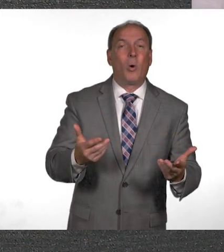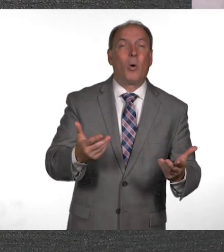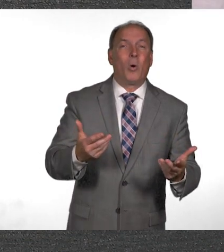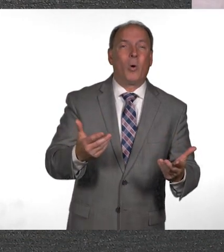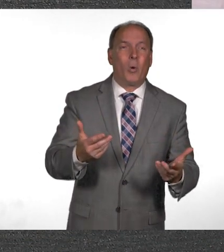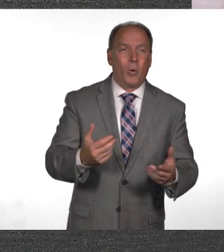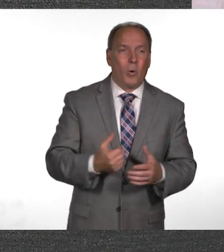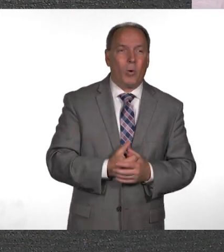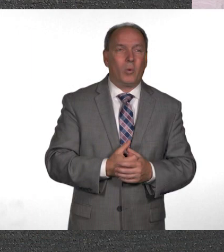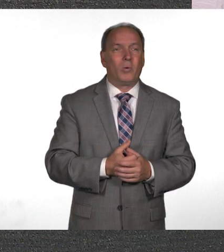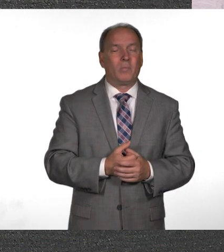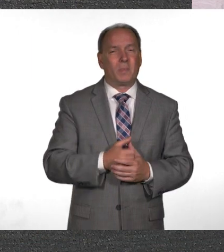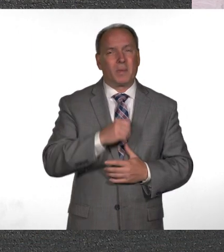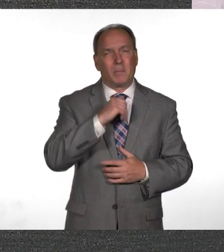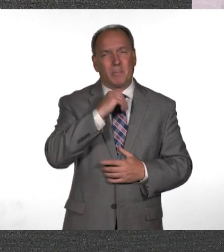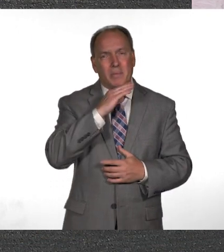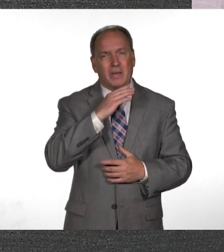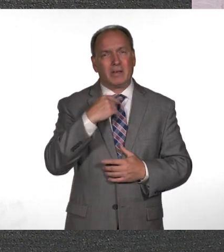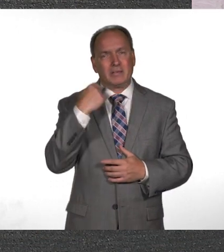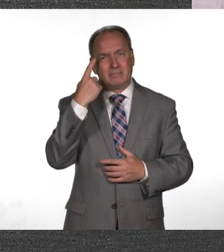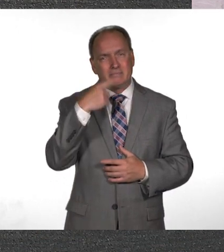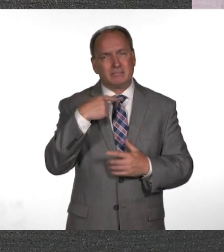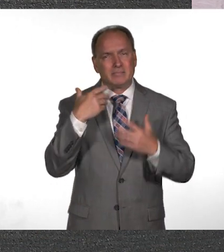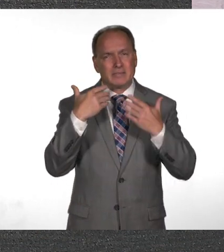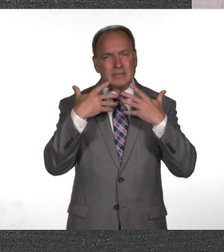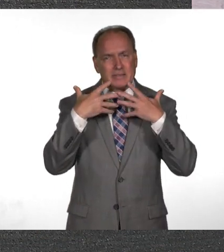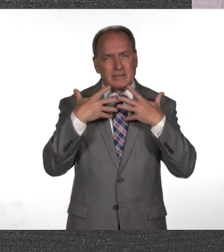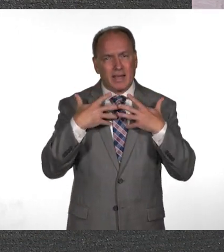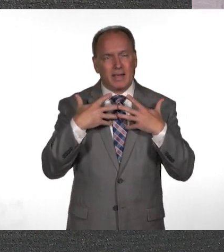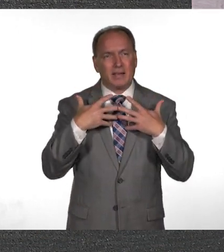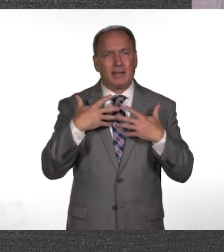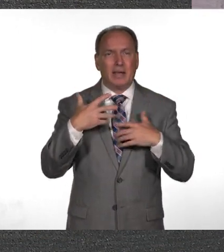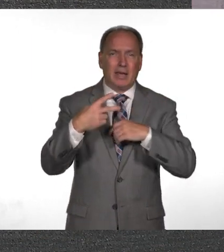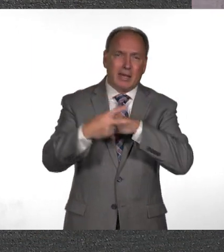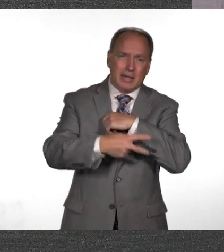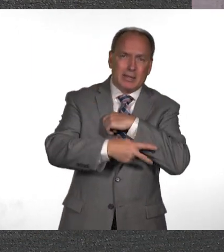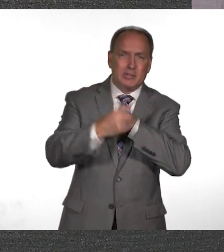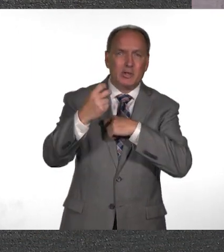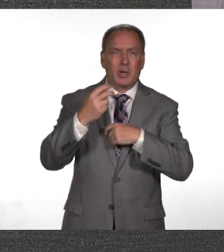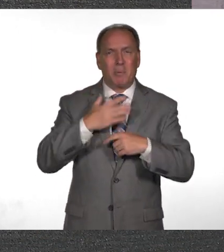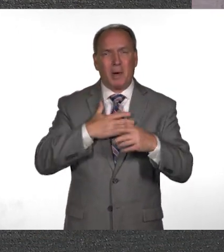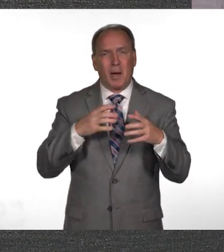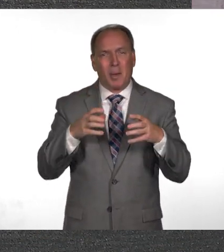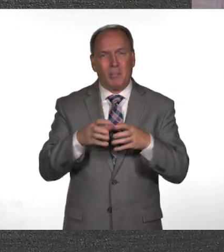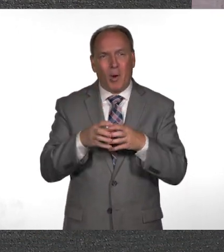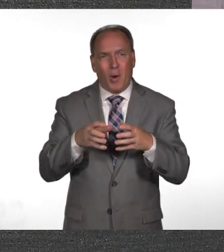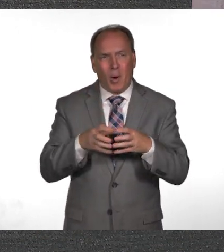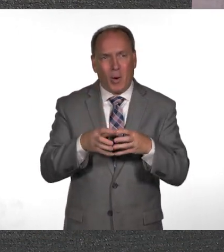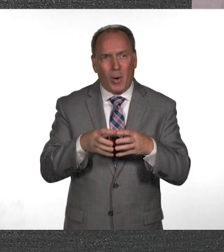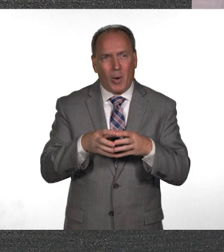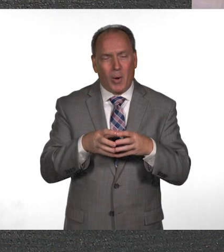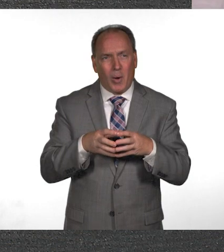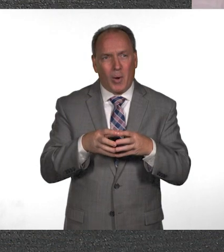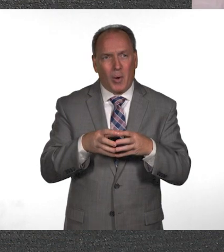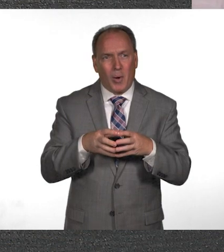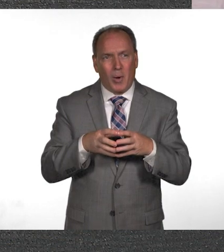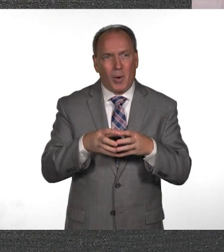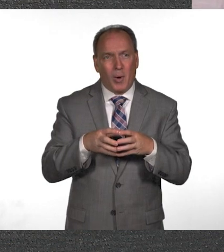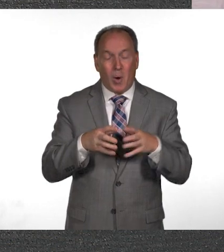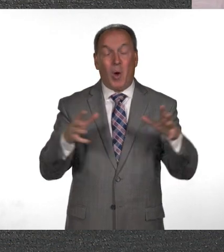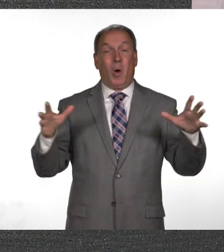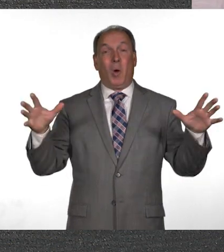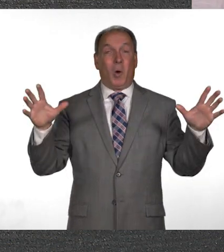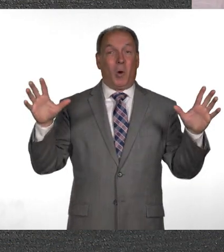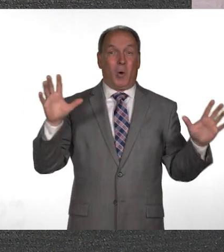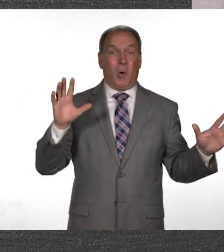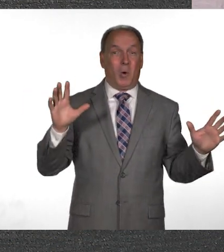Oh, Piggy looks so sad. He took my ball. Oh